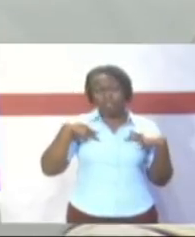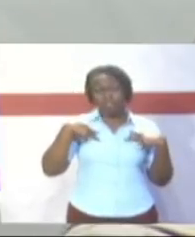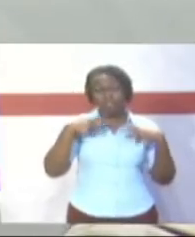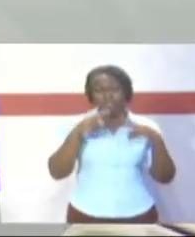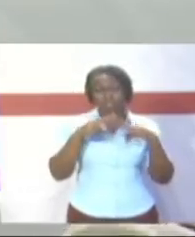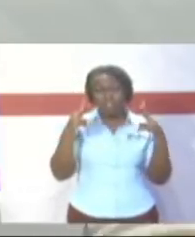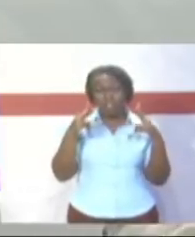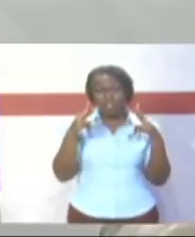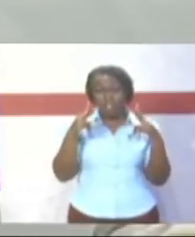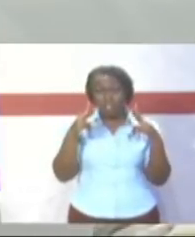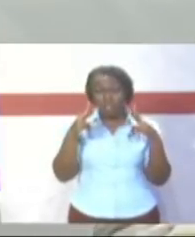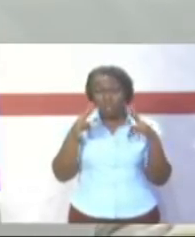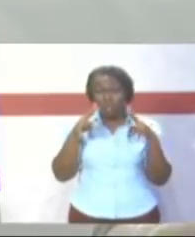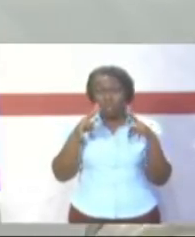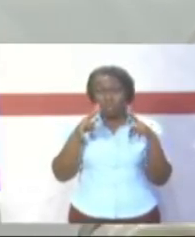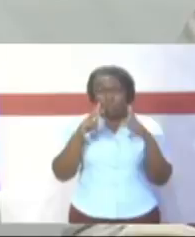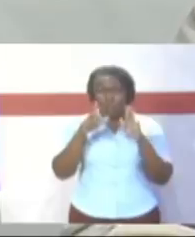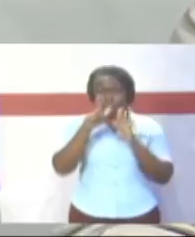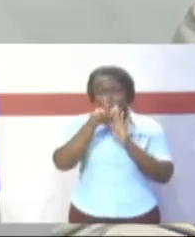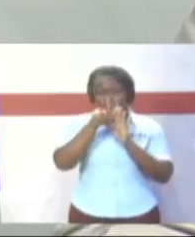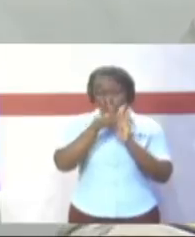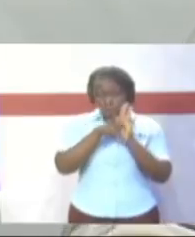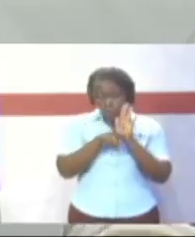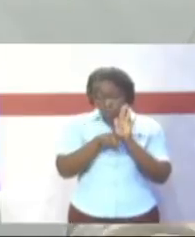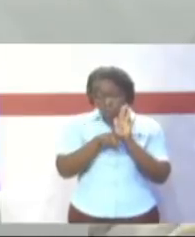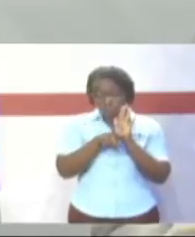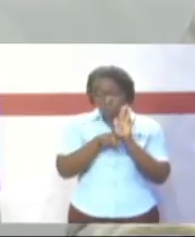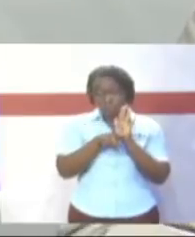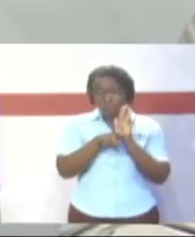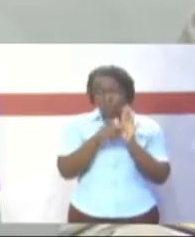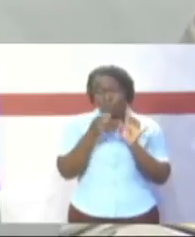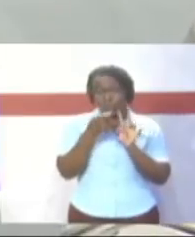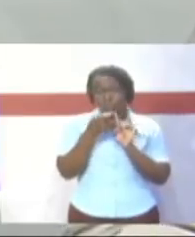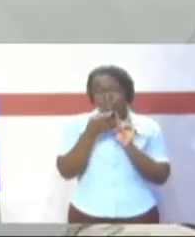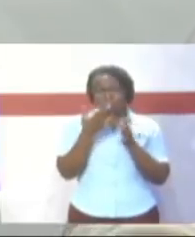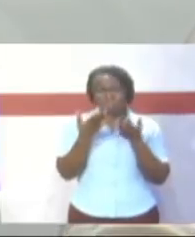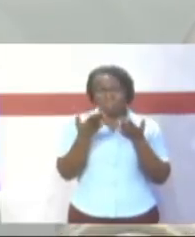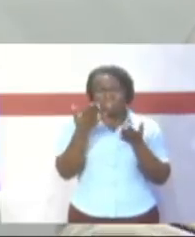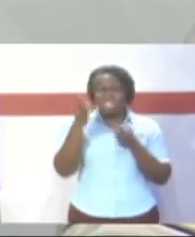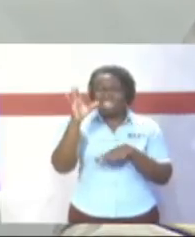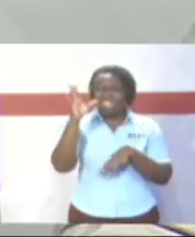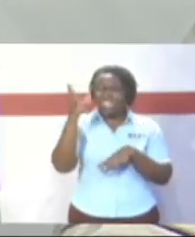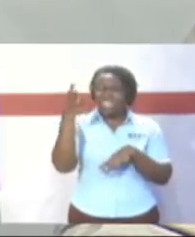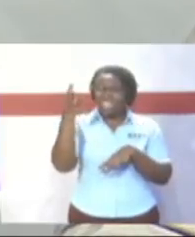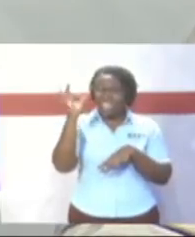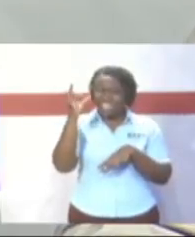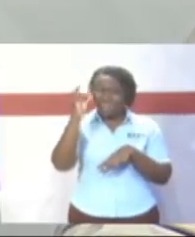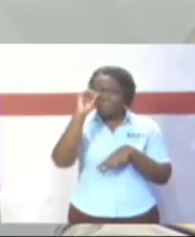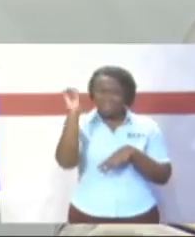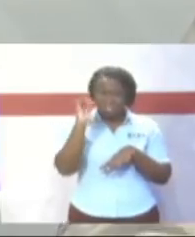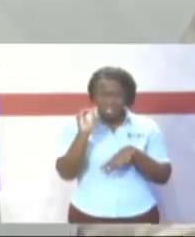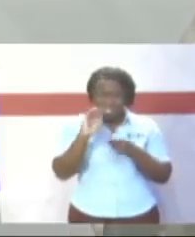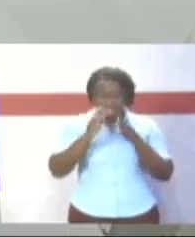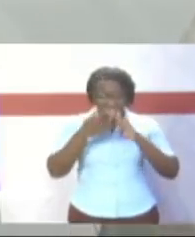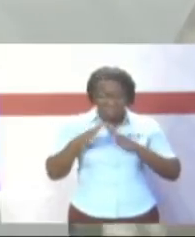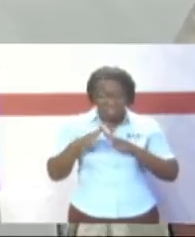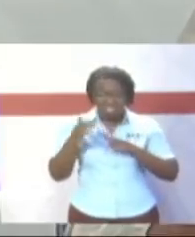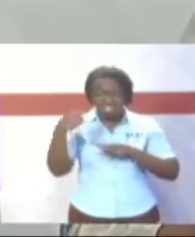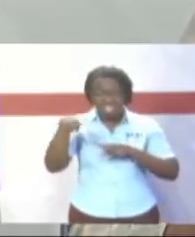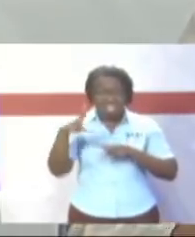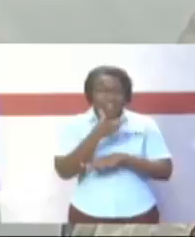rates, from 10% to sometimes 19% of our communities are vaccinated. There's a